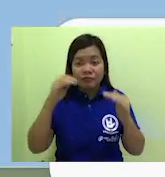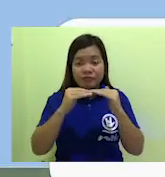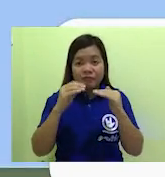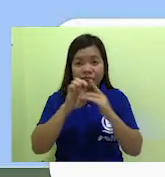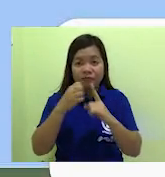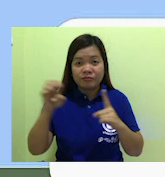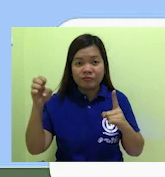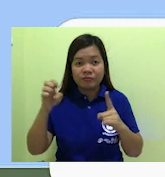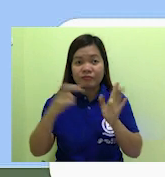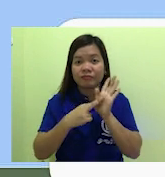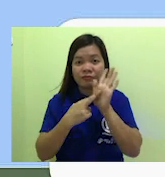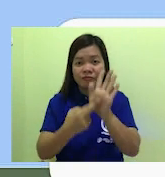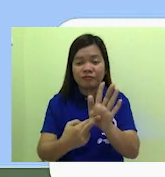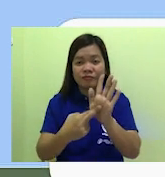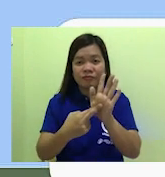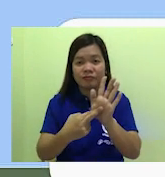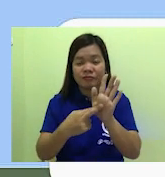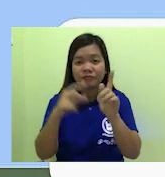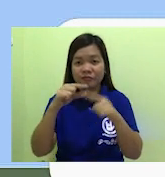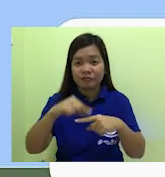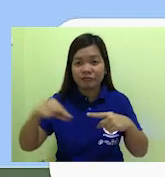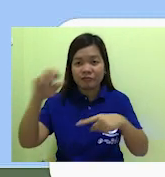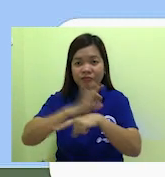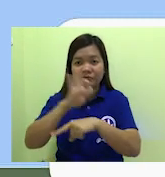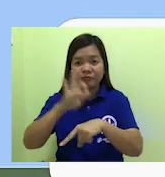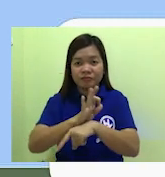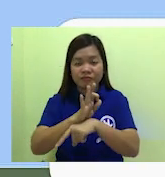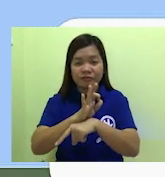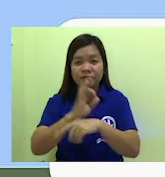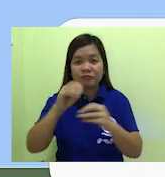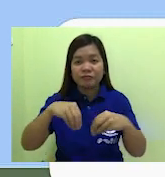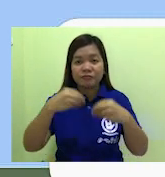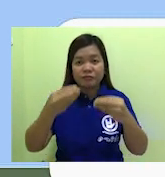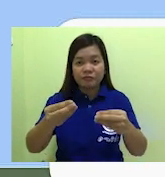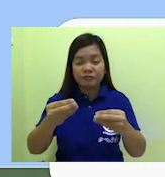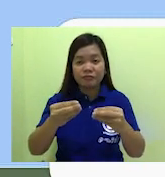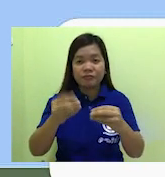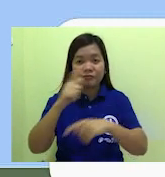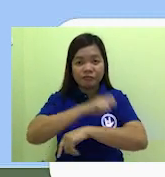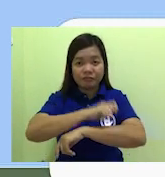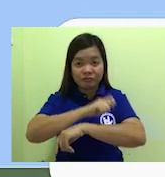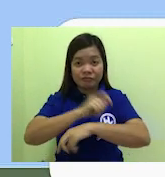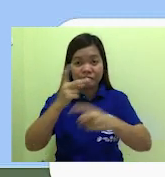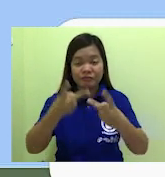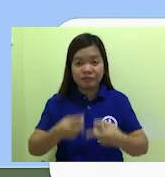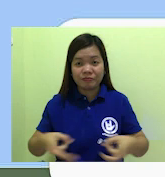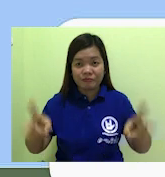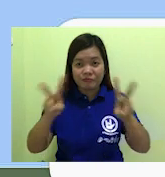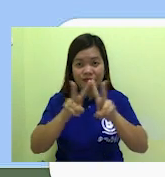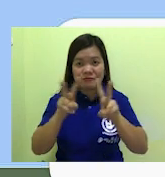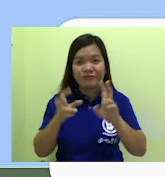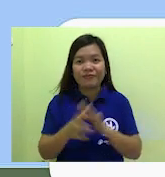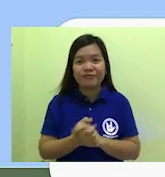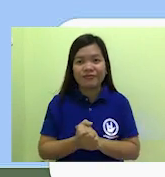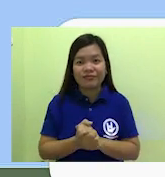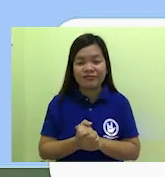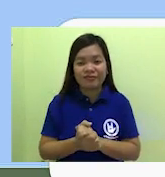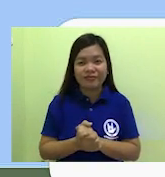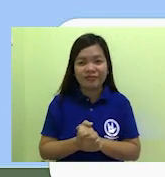Find the equation that represents the quadratic function given the table of